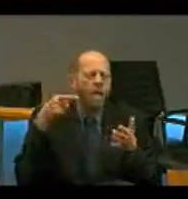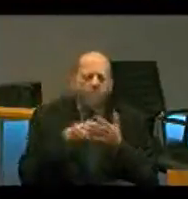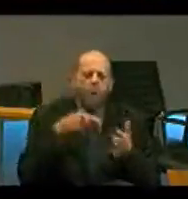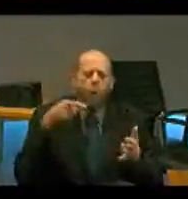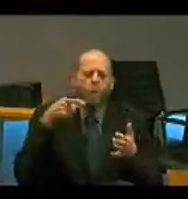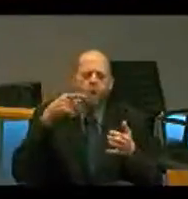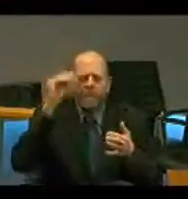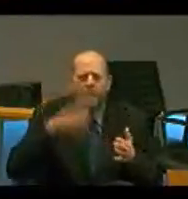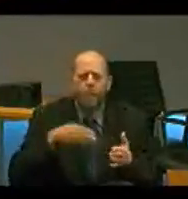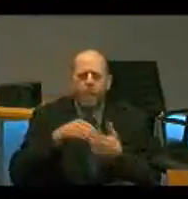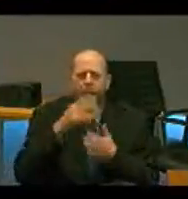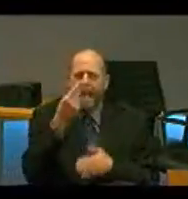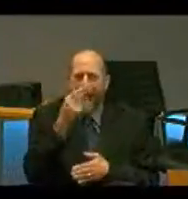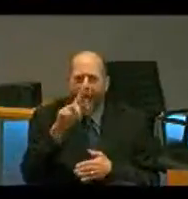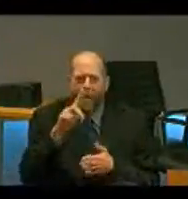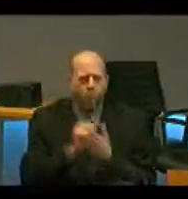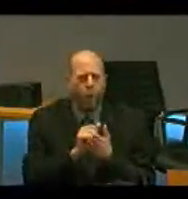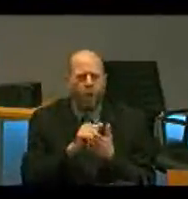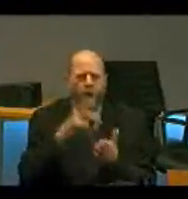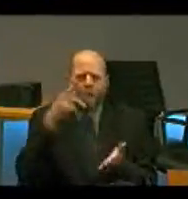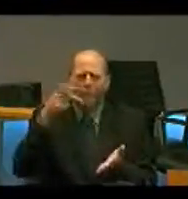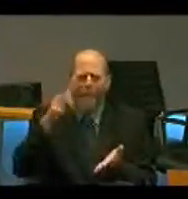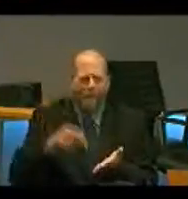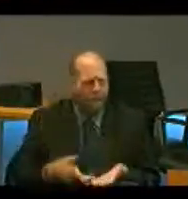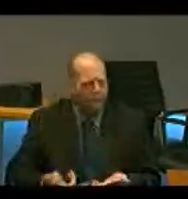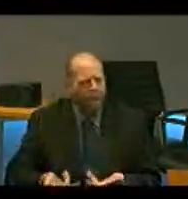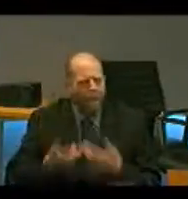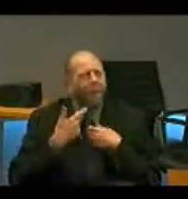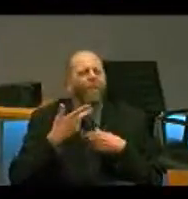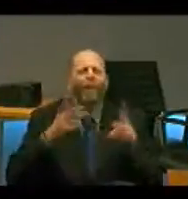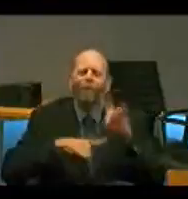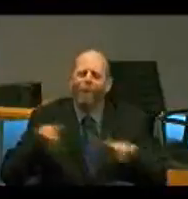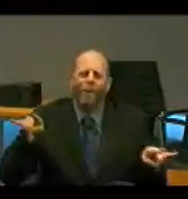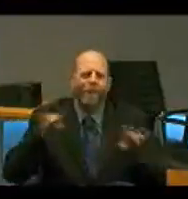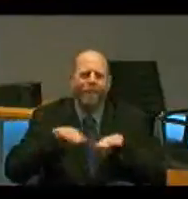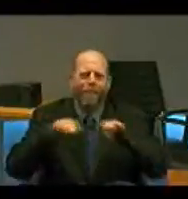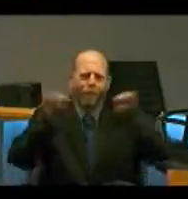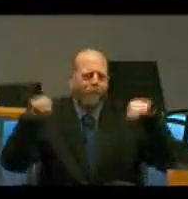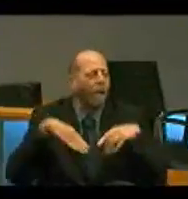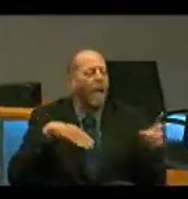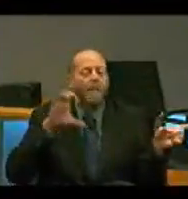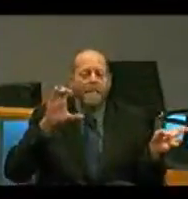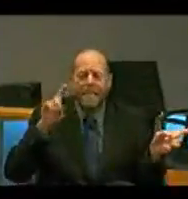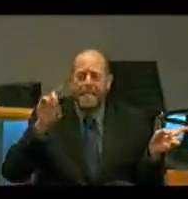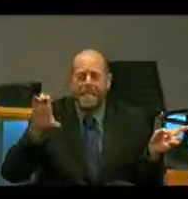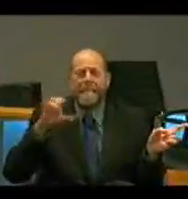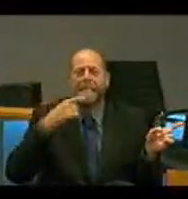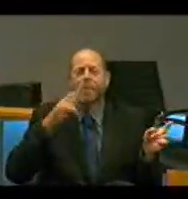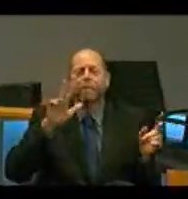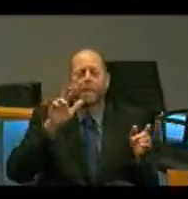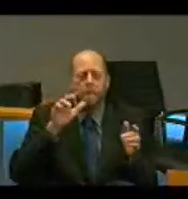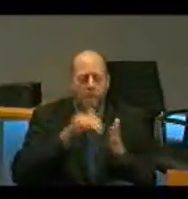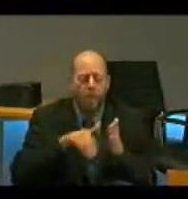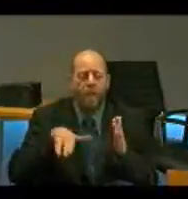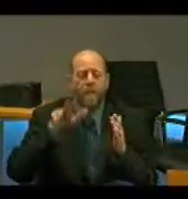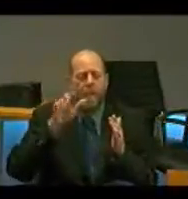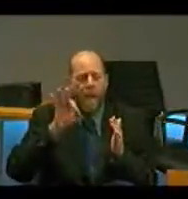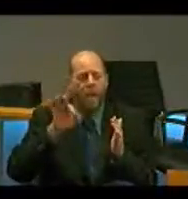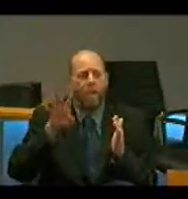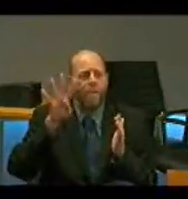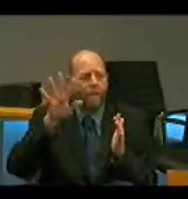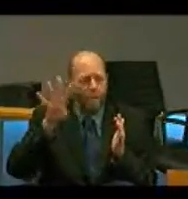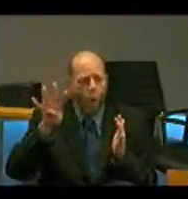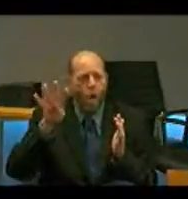pen. So there are varying degrees of Sure, and the fitness. CDC says 3,954,000 were involved